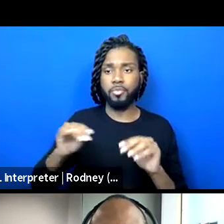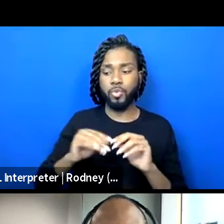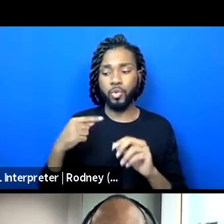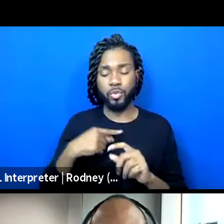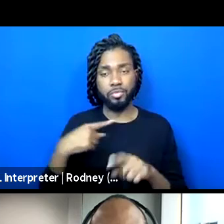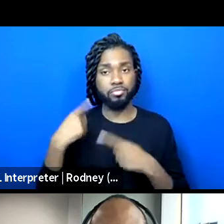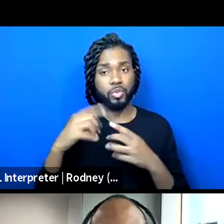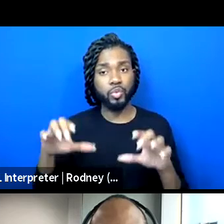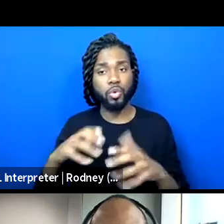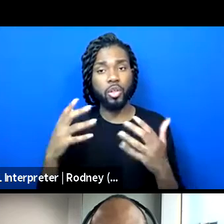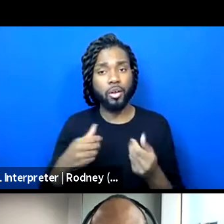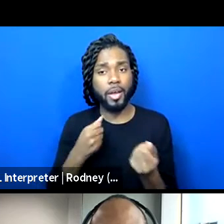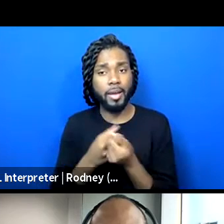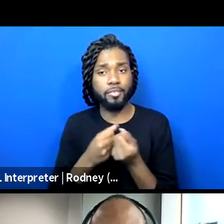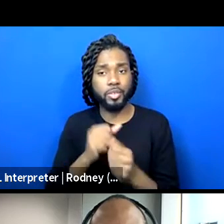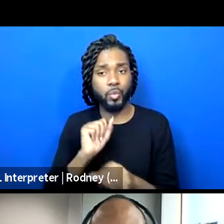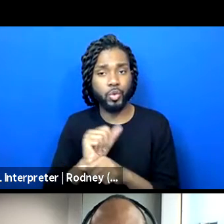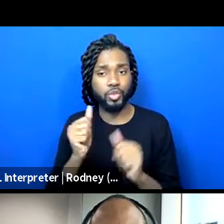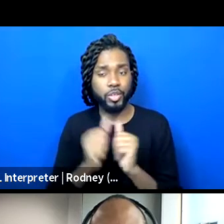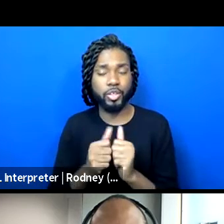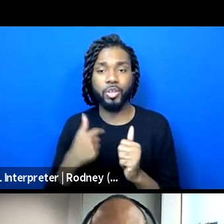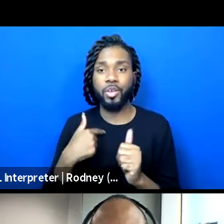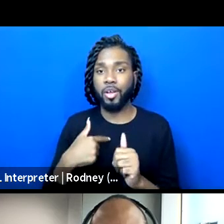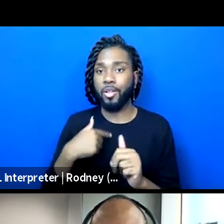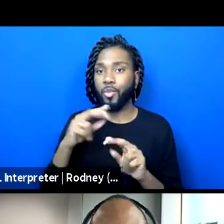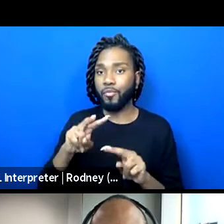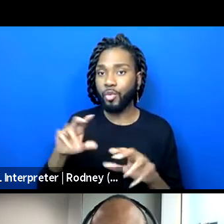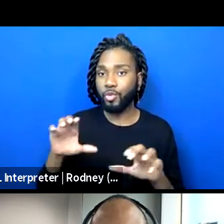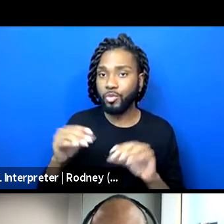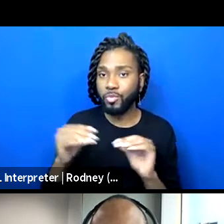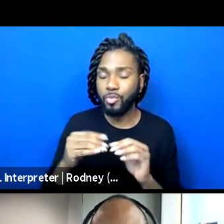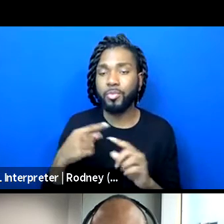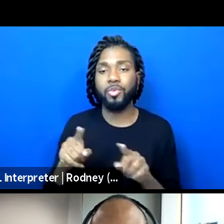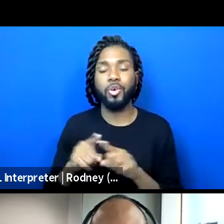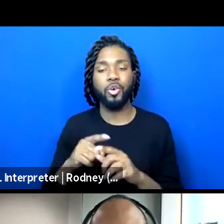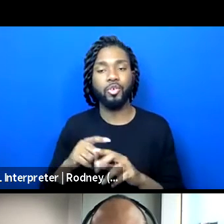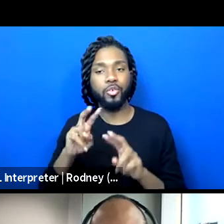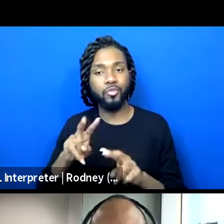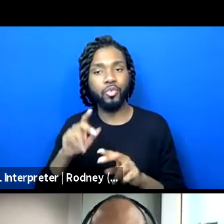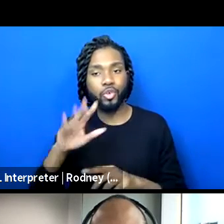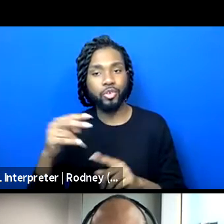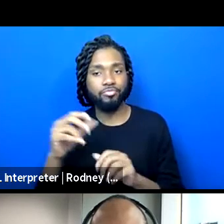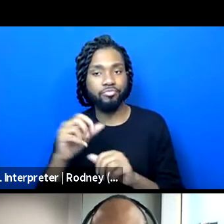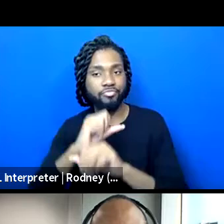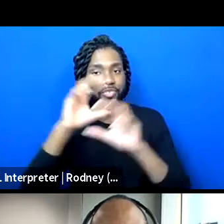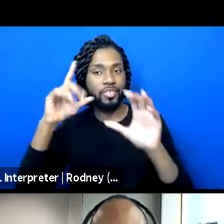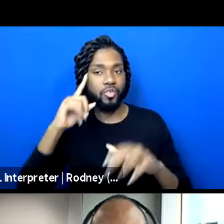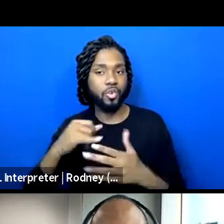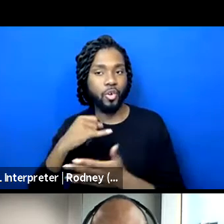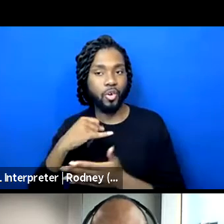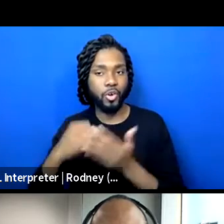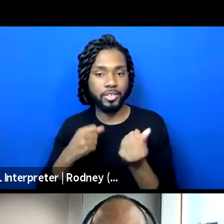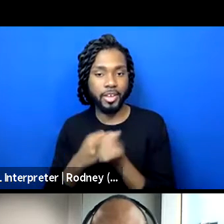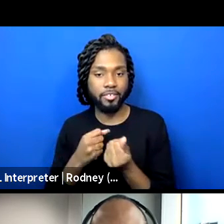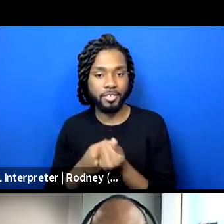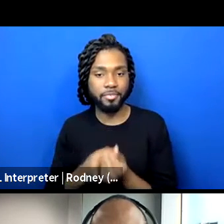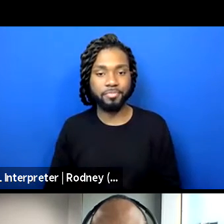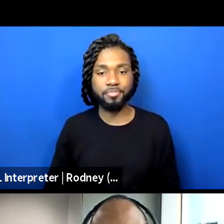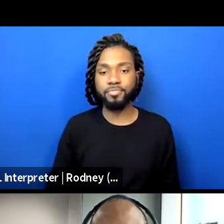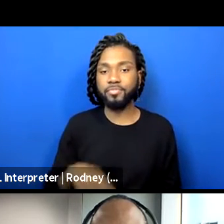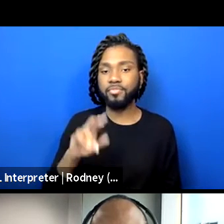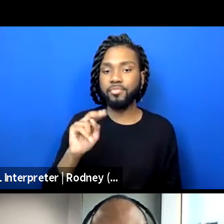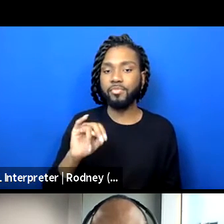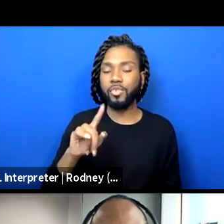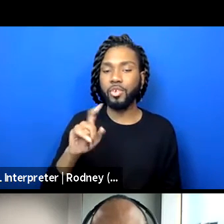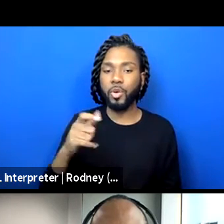looking forward to even more. And I'm looking forward to your vision on arts advocacy, Nicole. Well, I don't know if this is my vision,